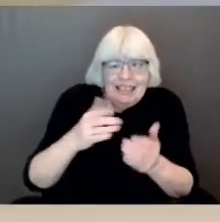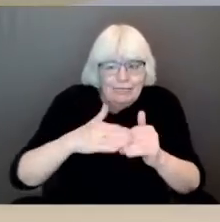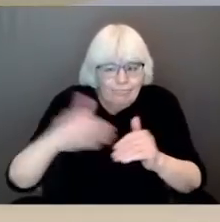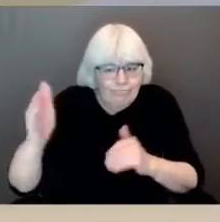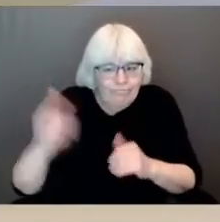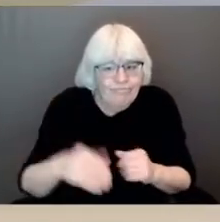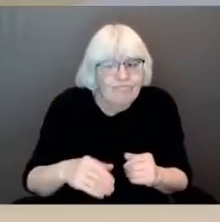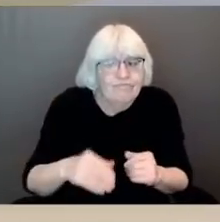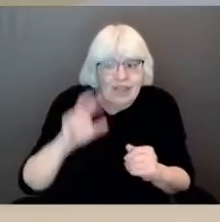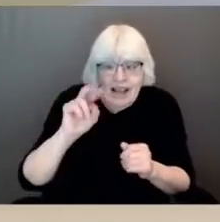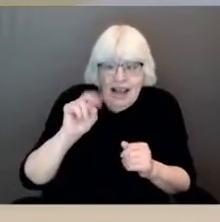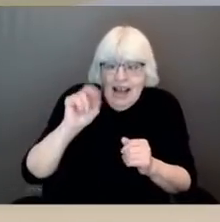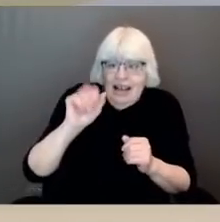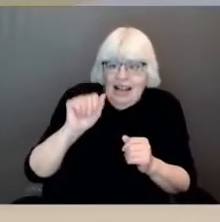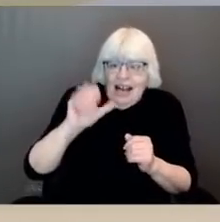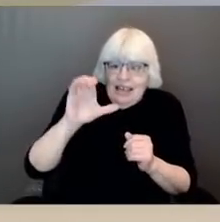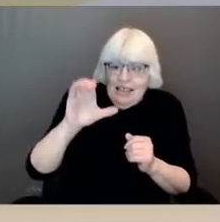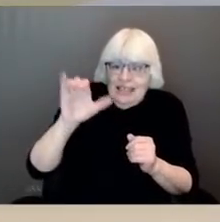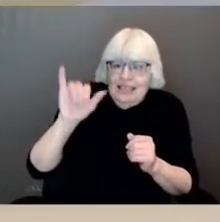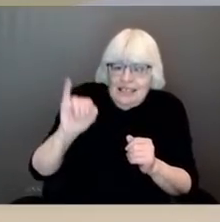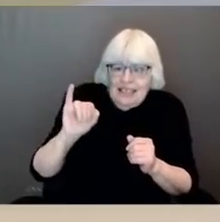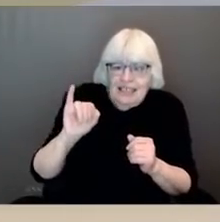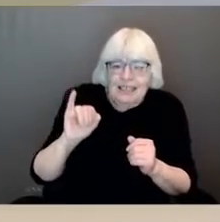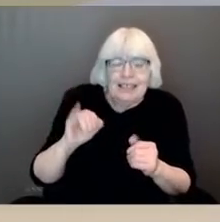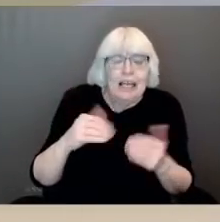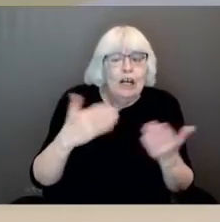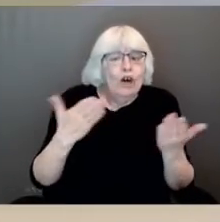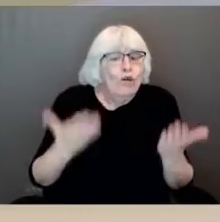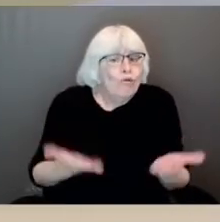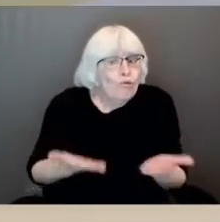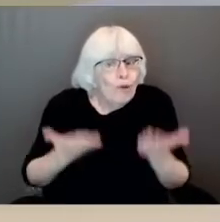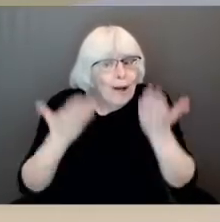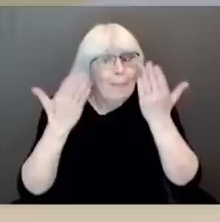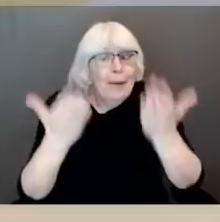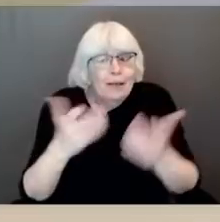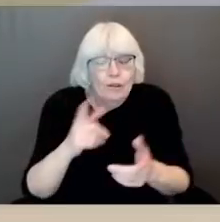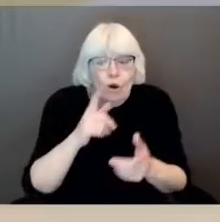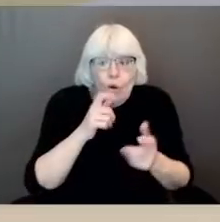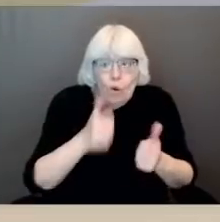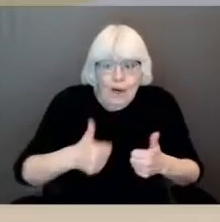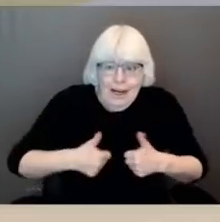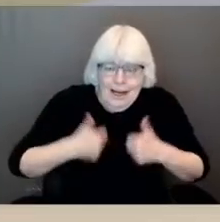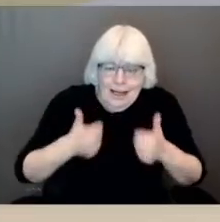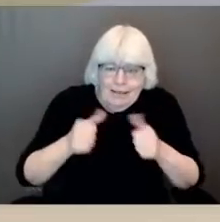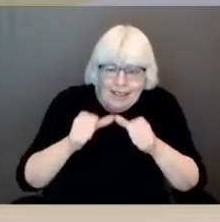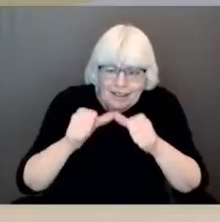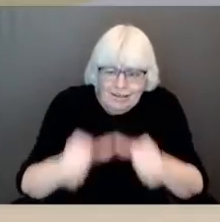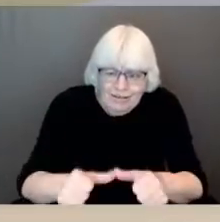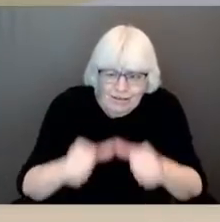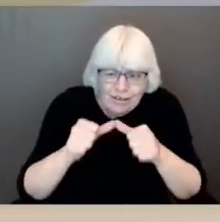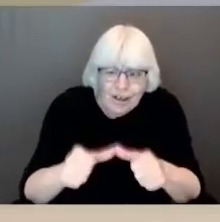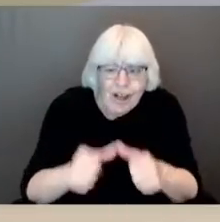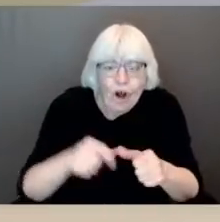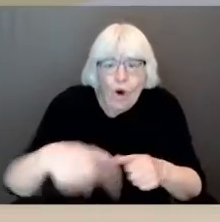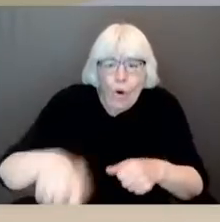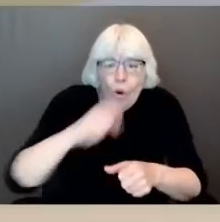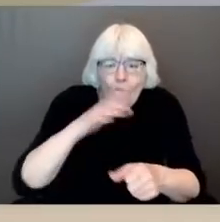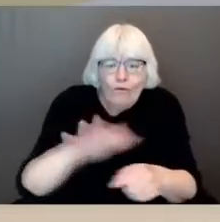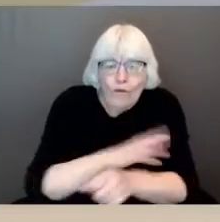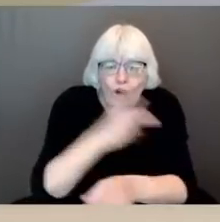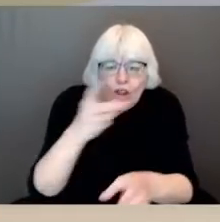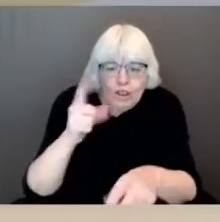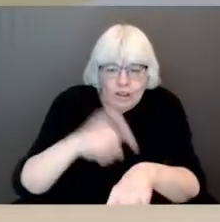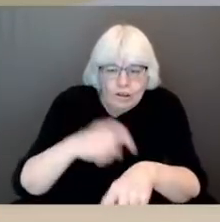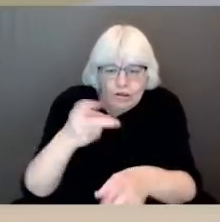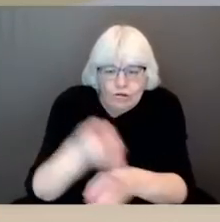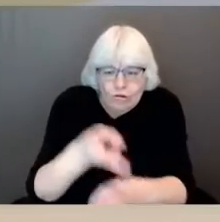NACI, recommended that residents in long-term care and seniors living in other congregate settings, including community care facilities,